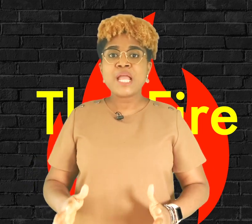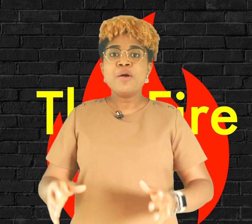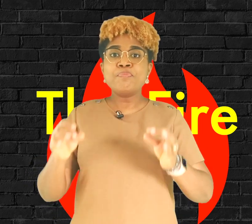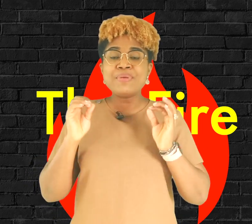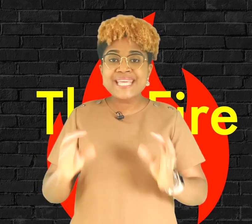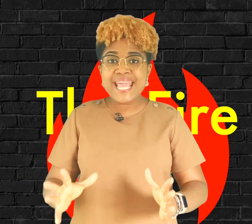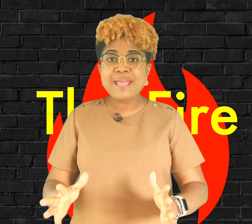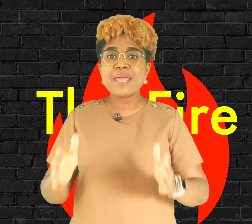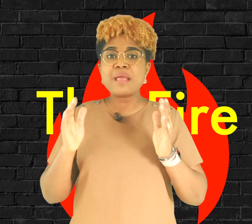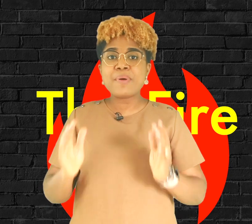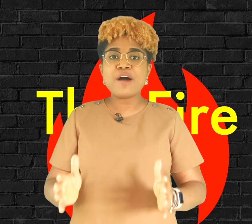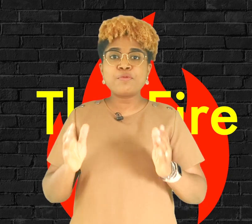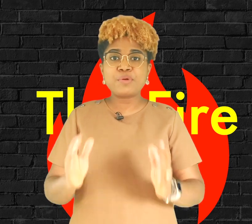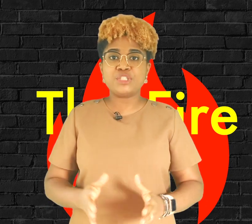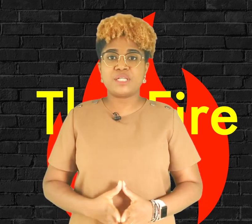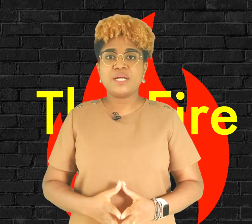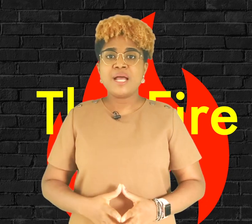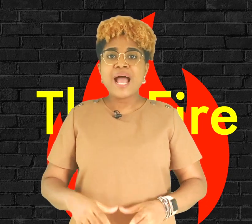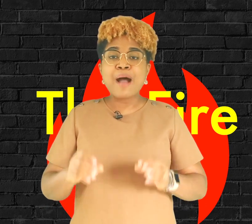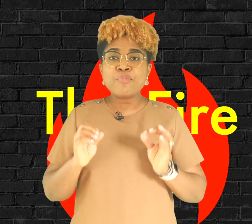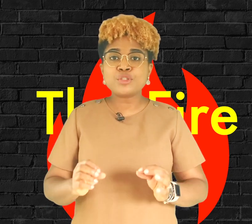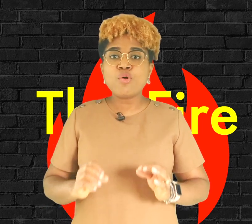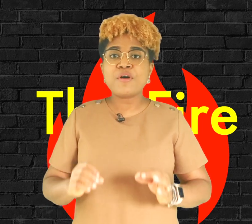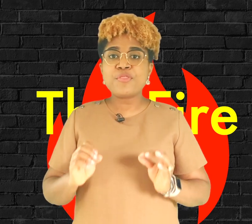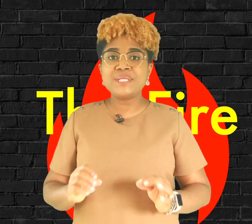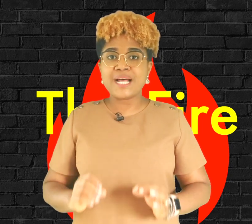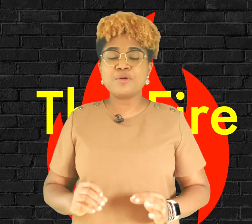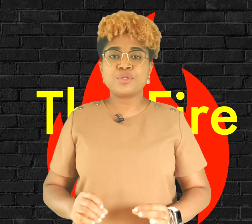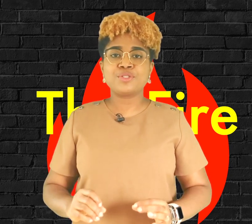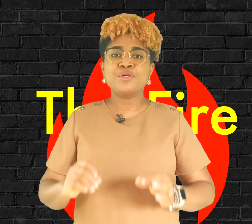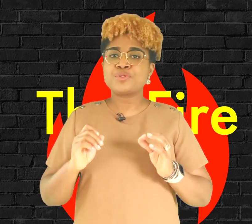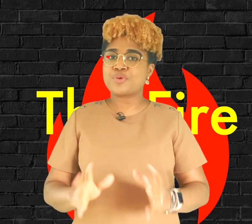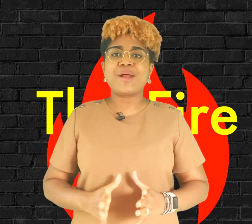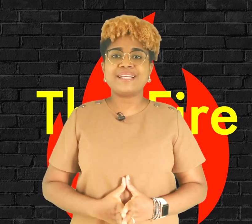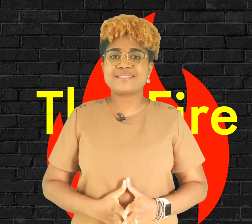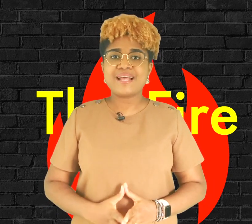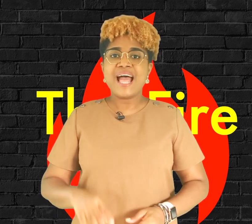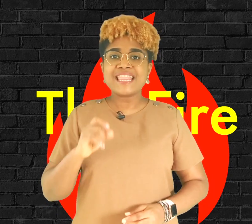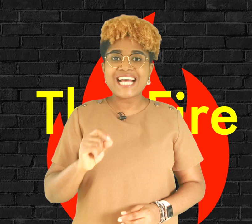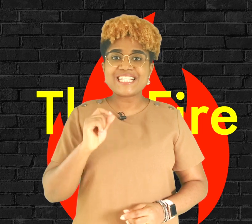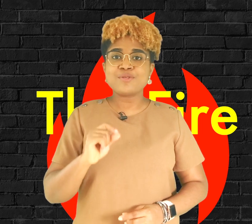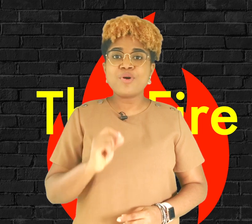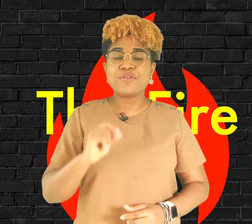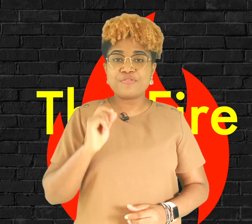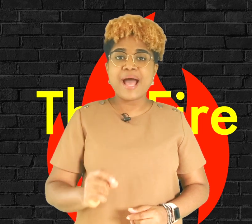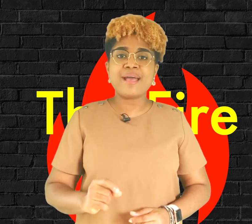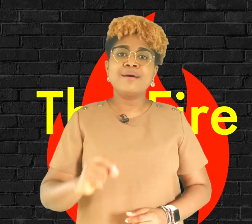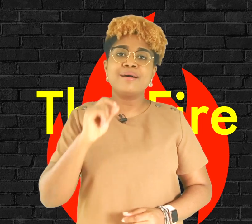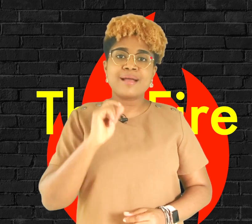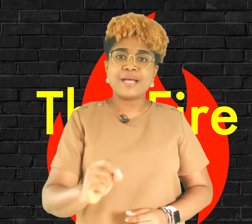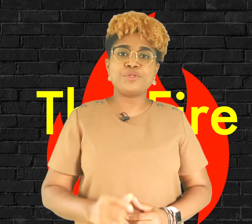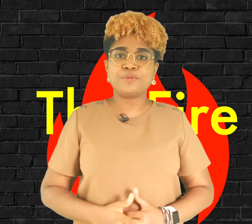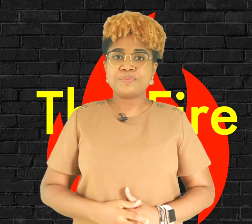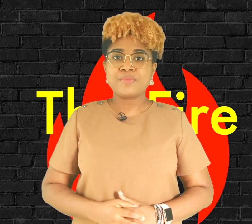3 times, became a powerful preacher and brought over 3,000 to Christ. That is what the